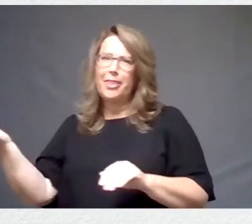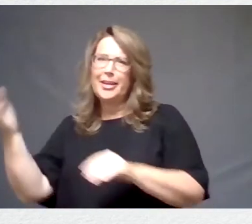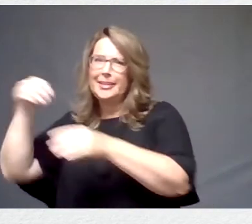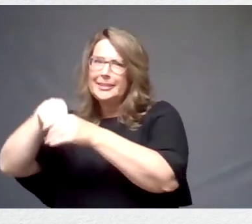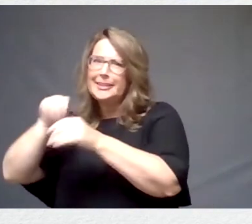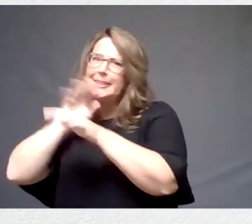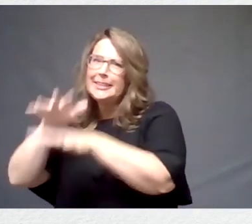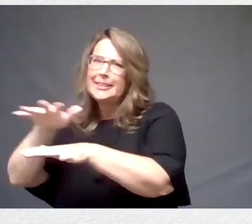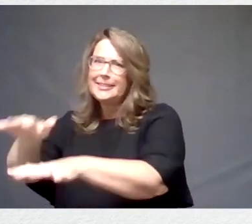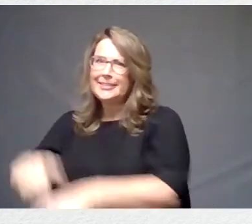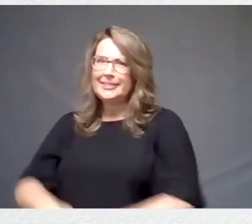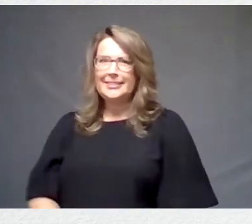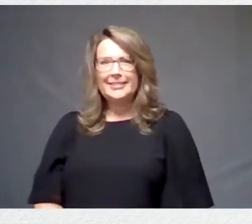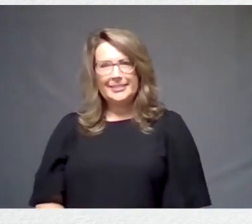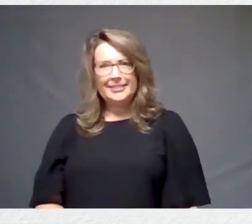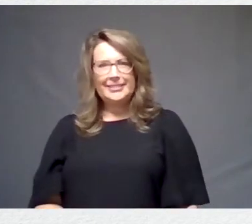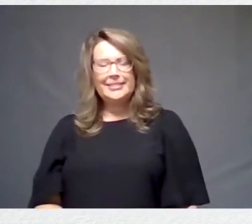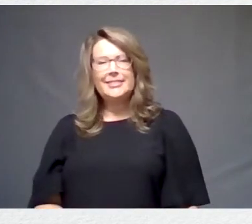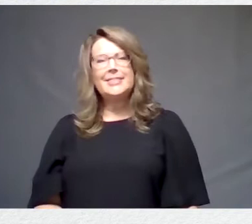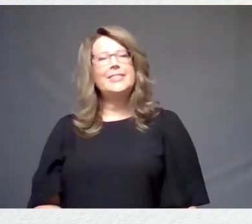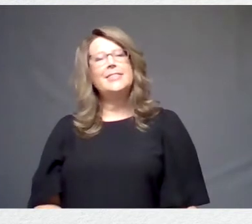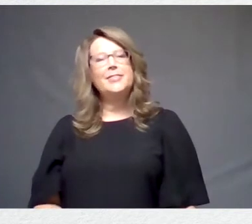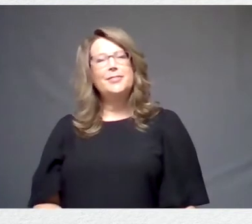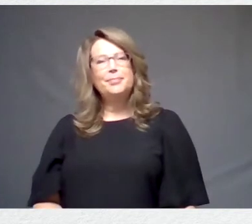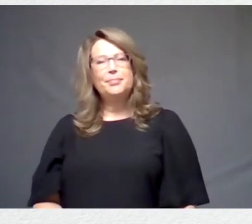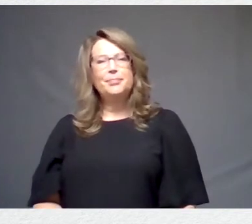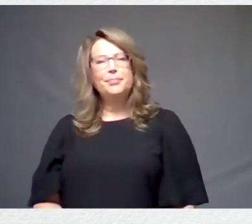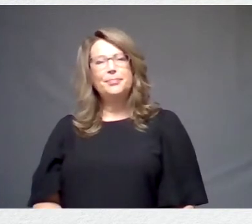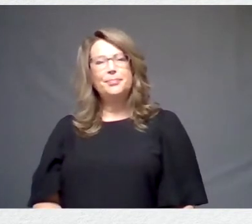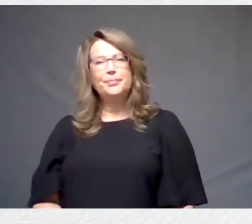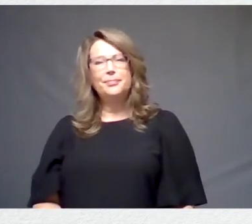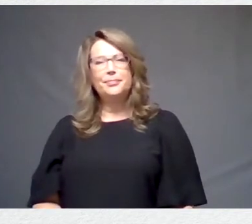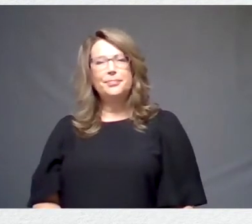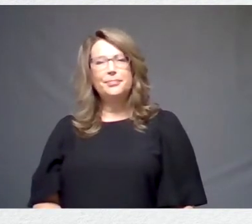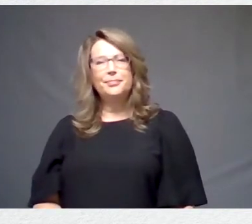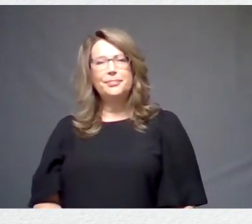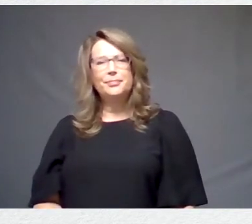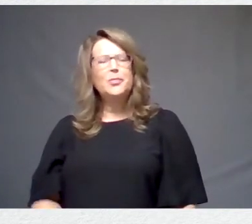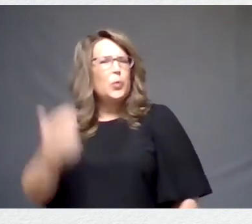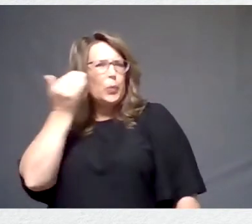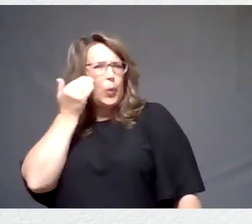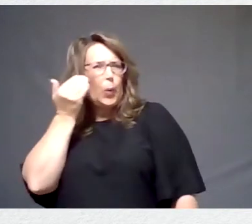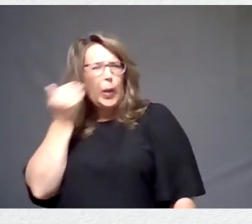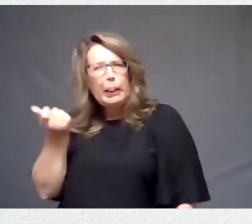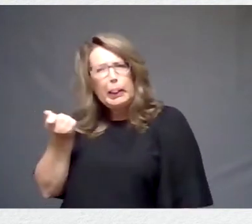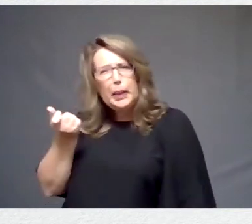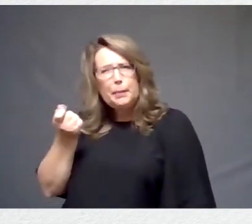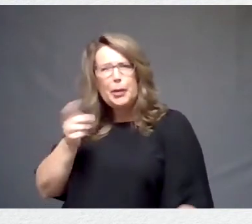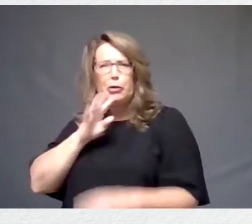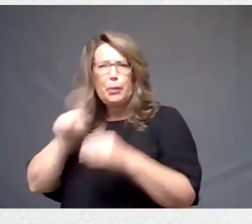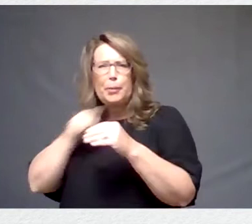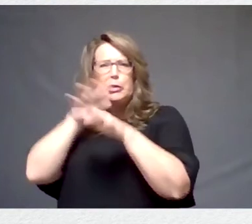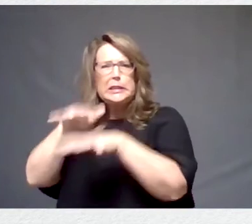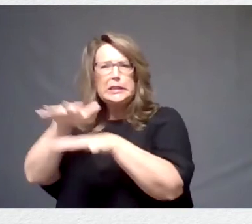También está el océano, que está lleno de cosas maravillosas. We know a bit about the sea, but we'll talk some more about